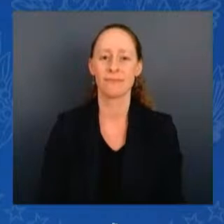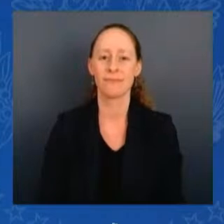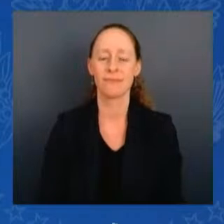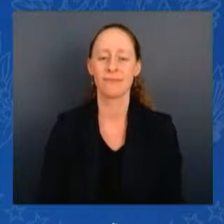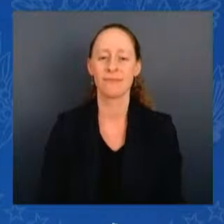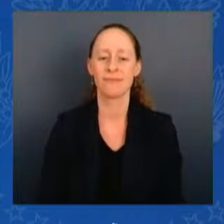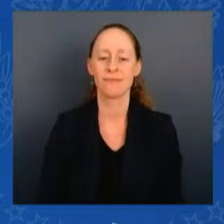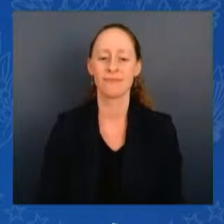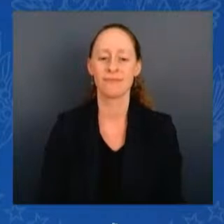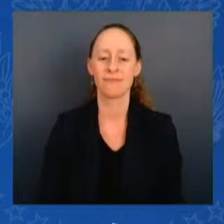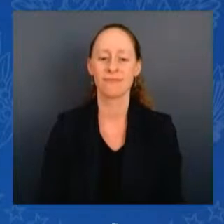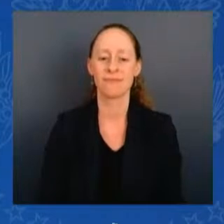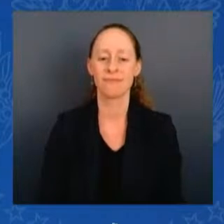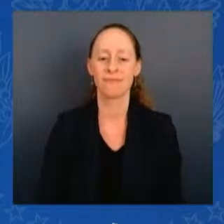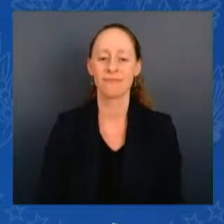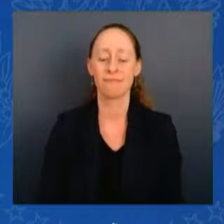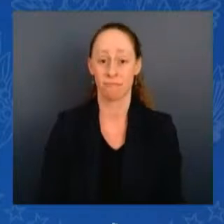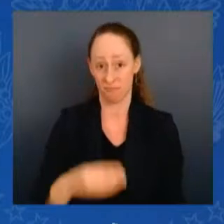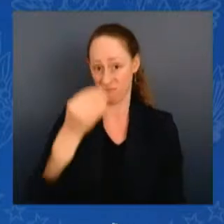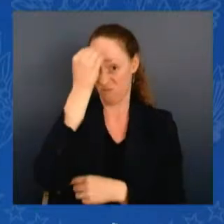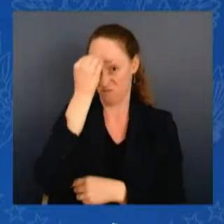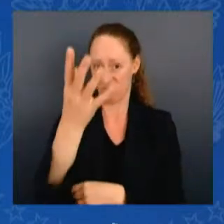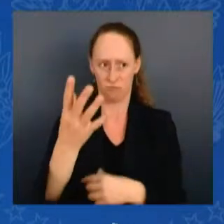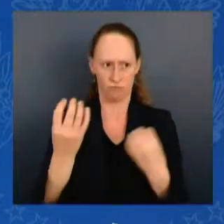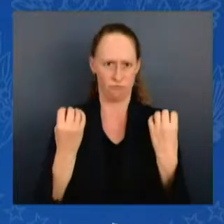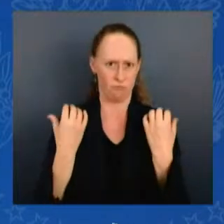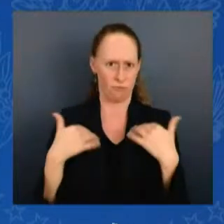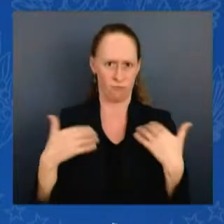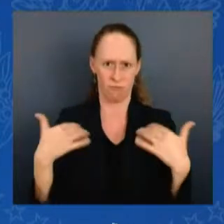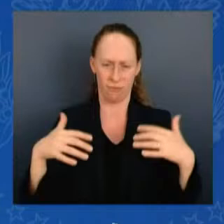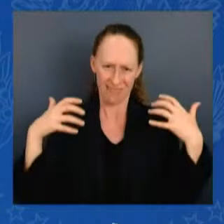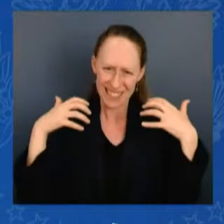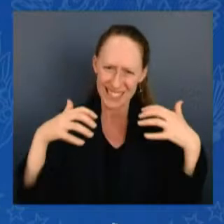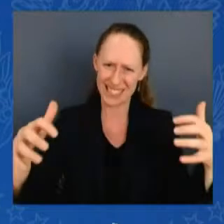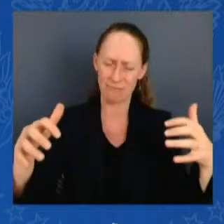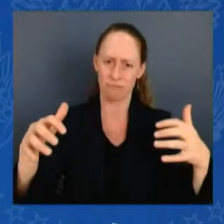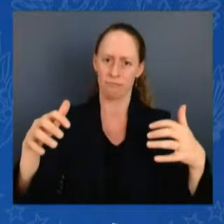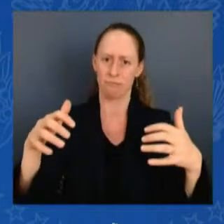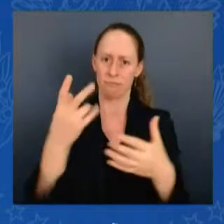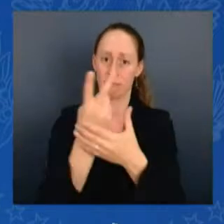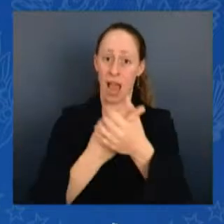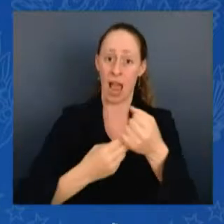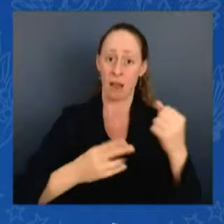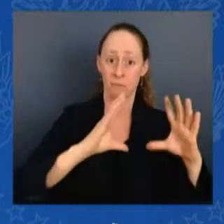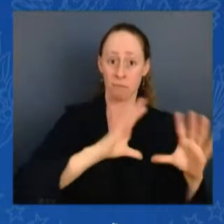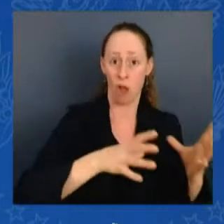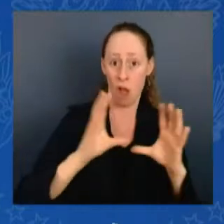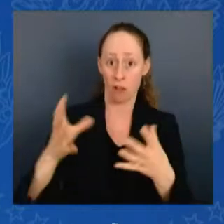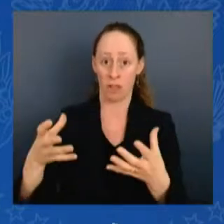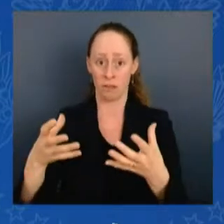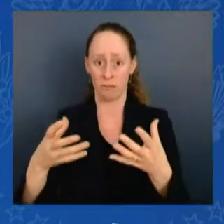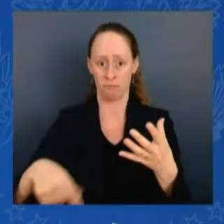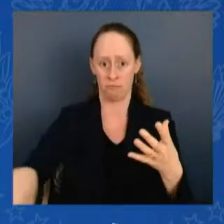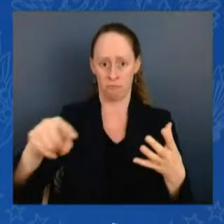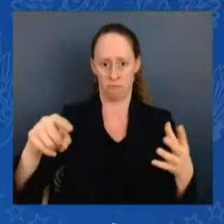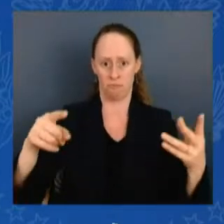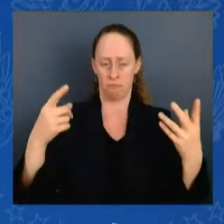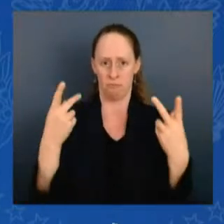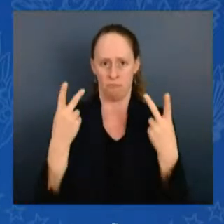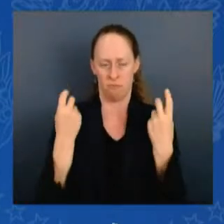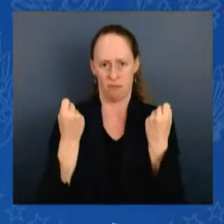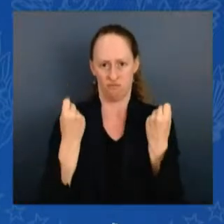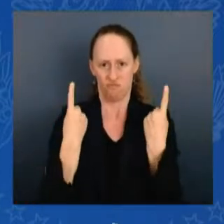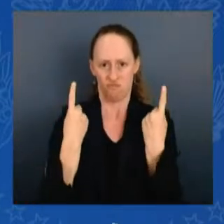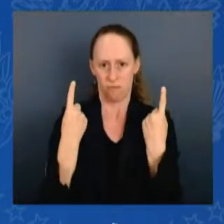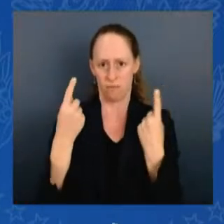bipartisan majority of Americans understand that NATO makes us all safer. The fact that both Democratic and Republican parties